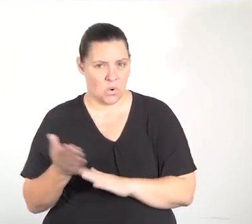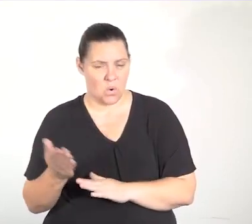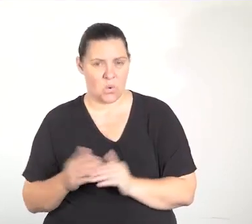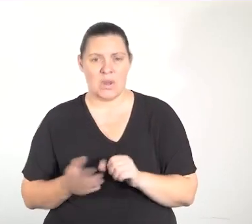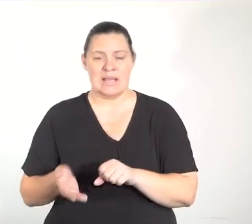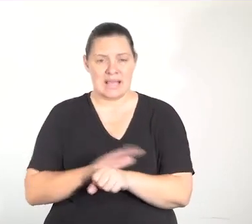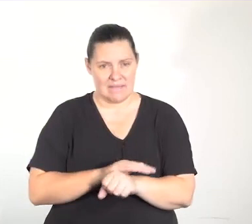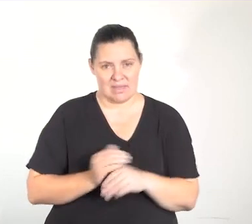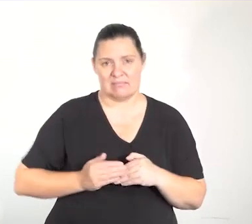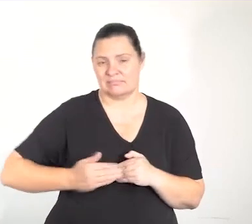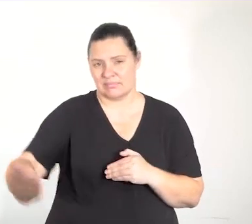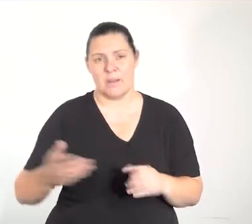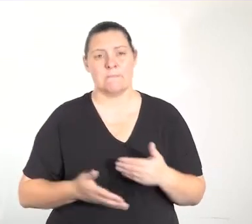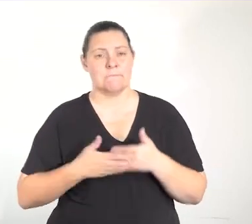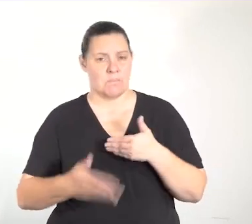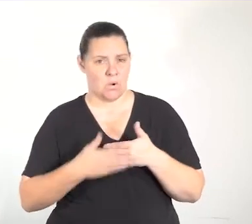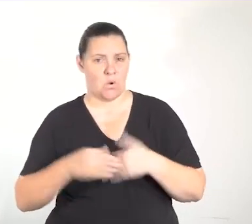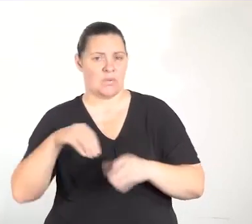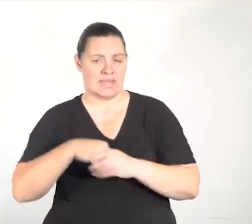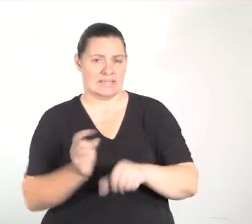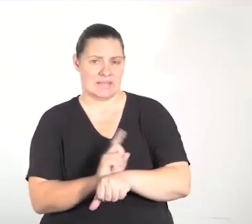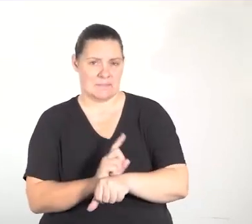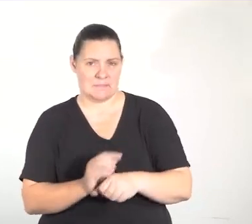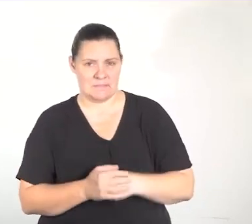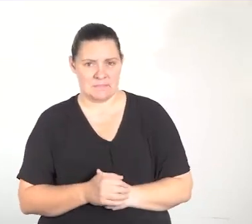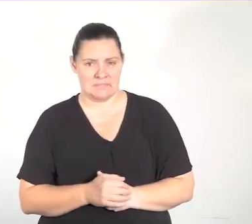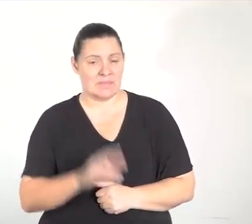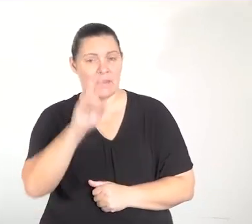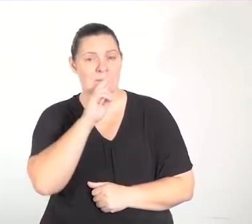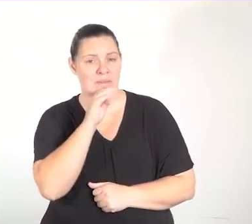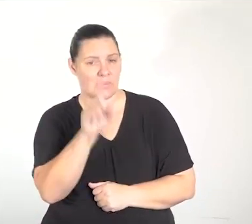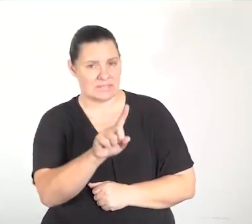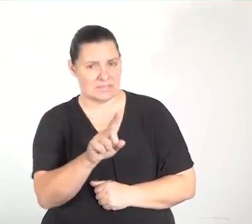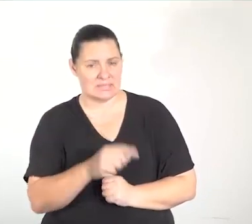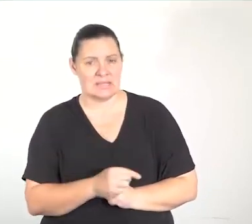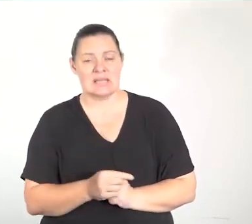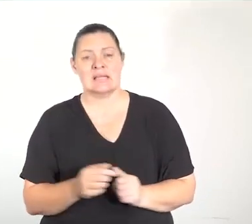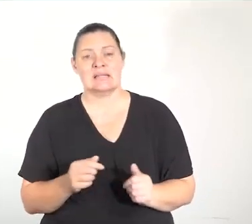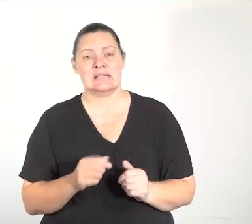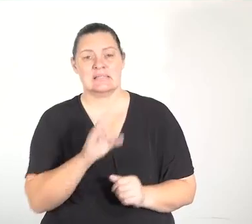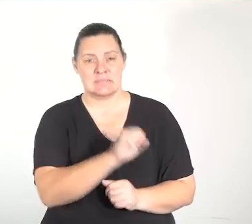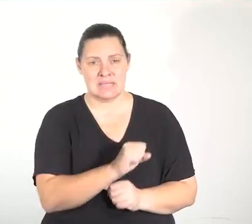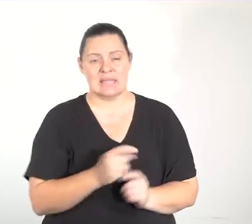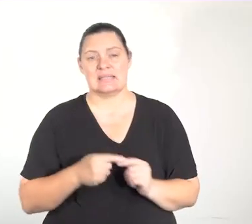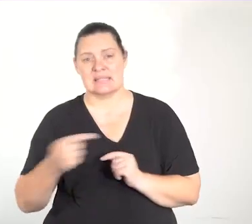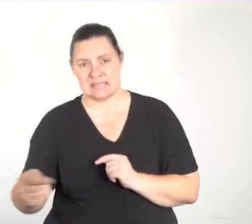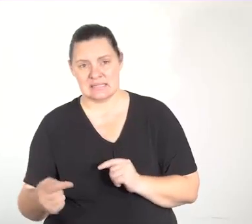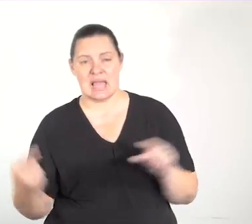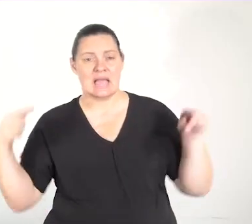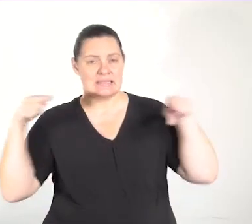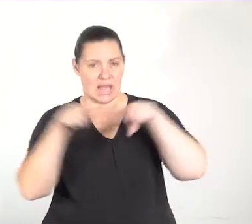the more distance covered in a certain period of time. Do you remember what that means? That means that speed and distance